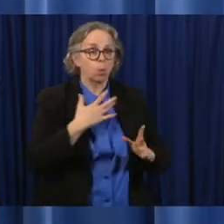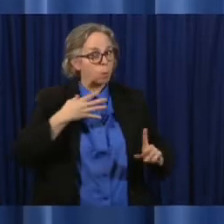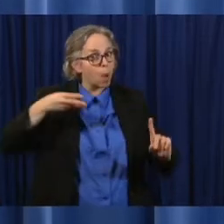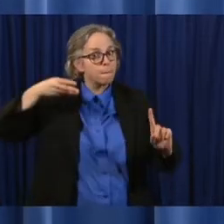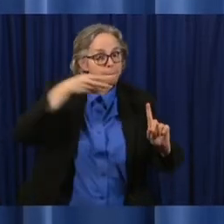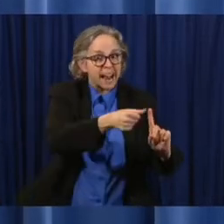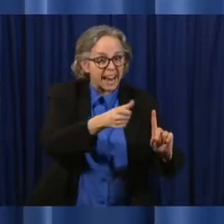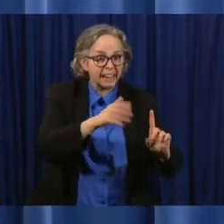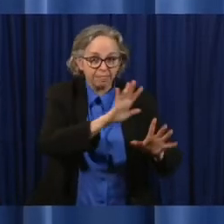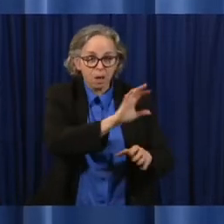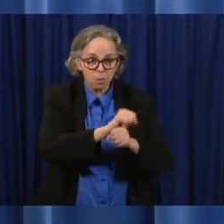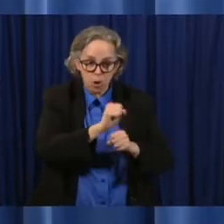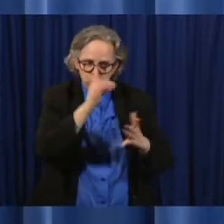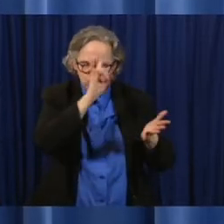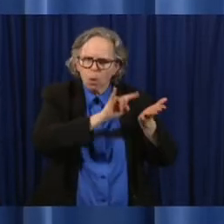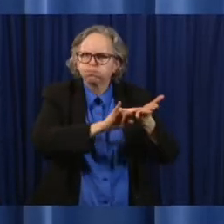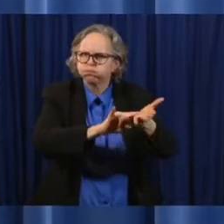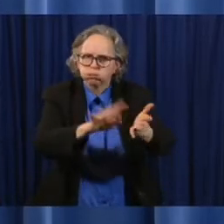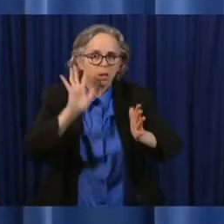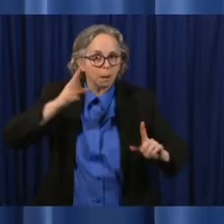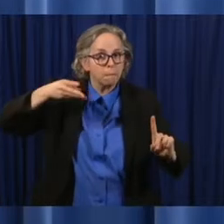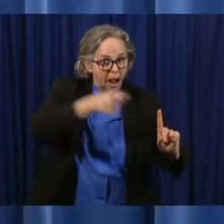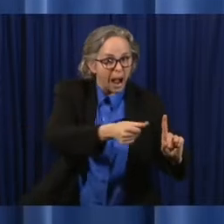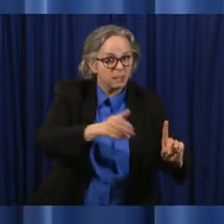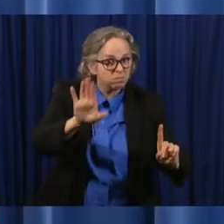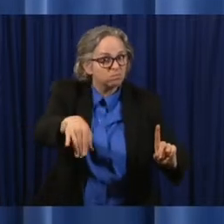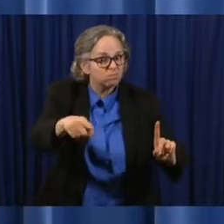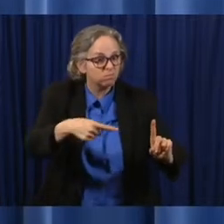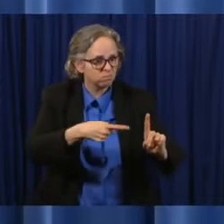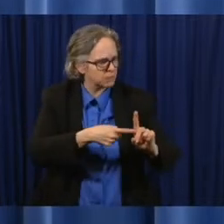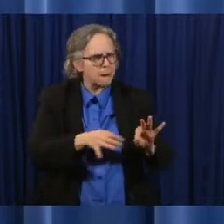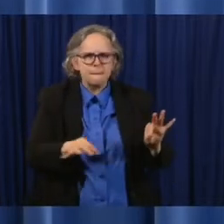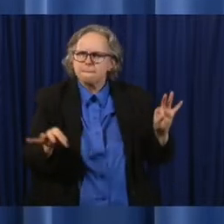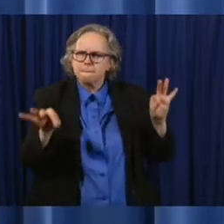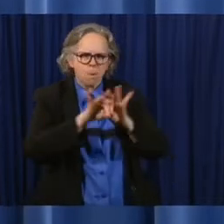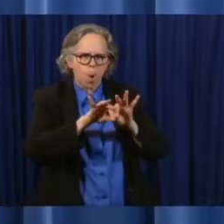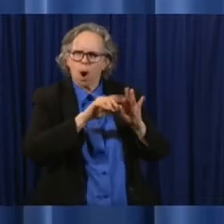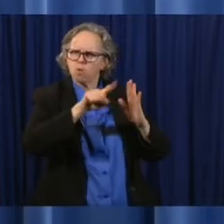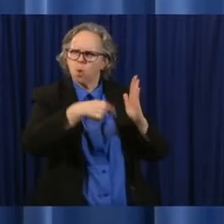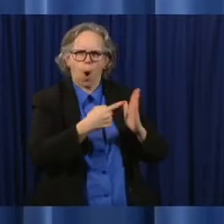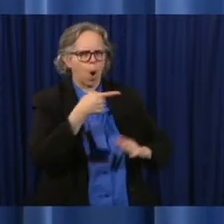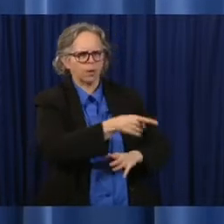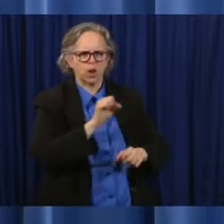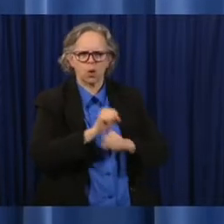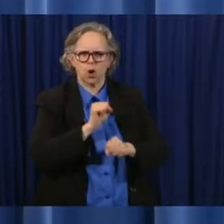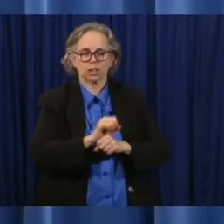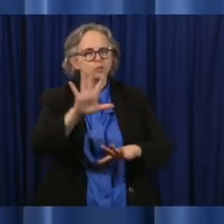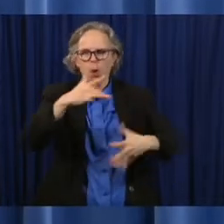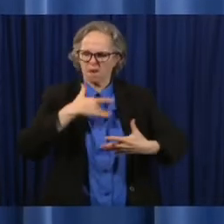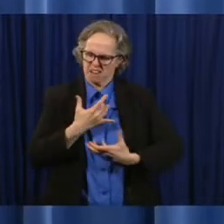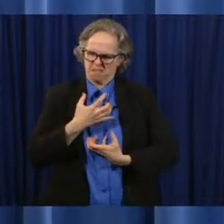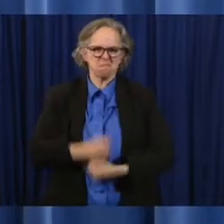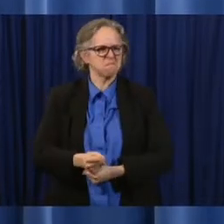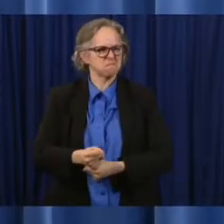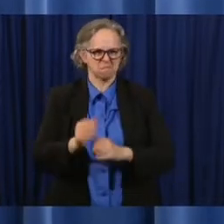and who will be doing work that is vitally important to keep us all safe. So I'm optimistic. We'll have more